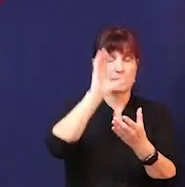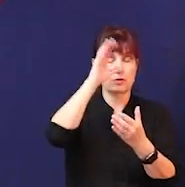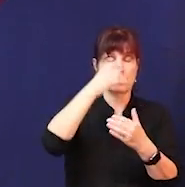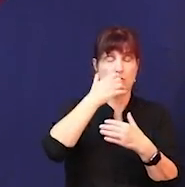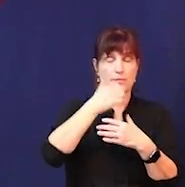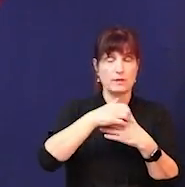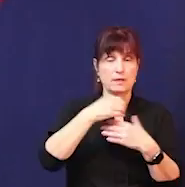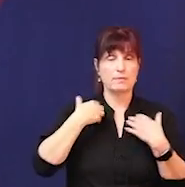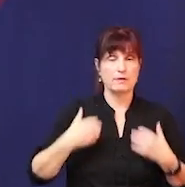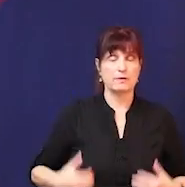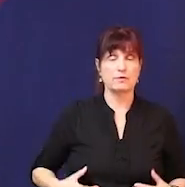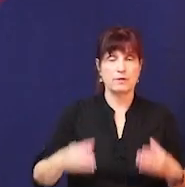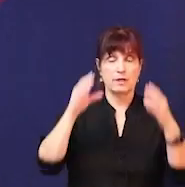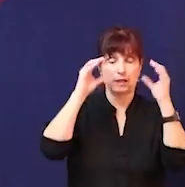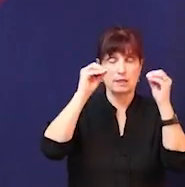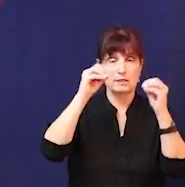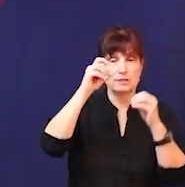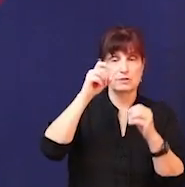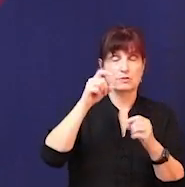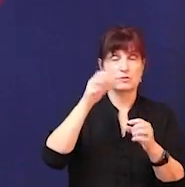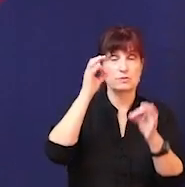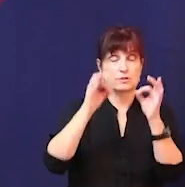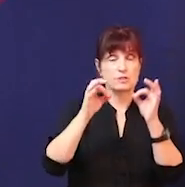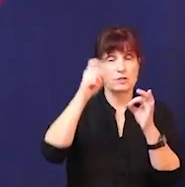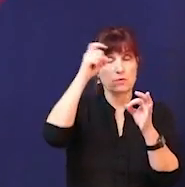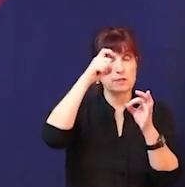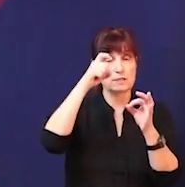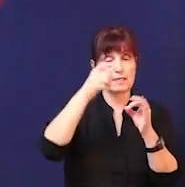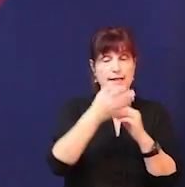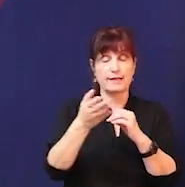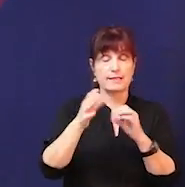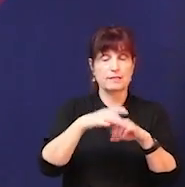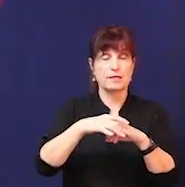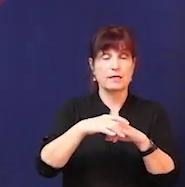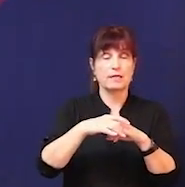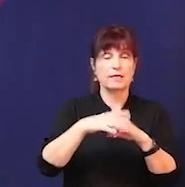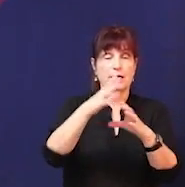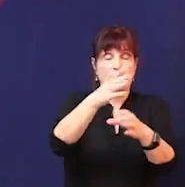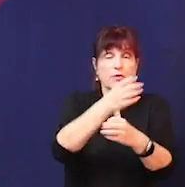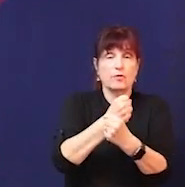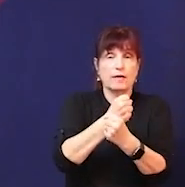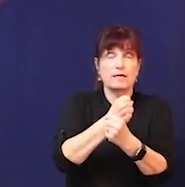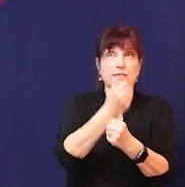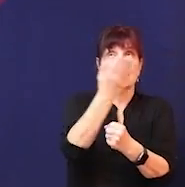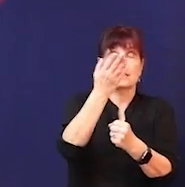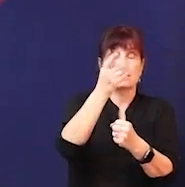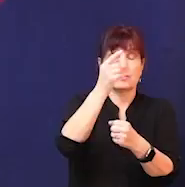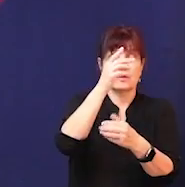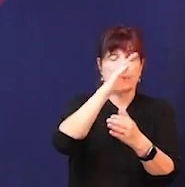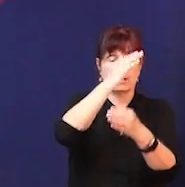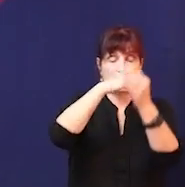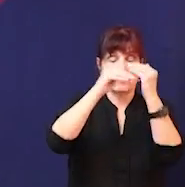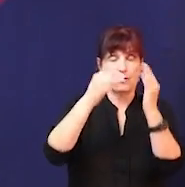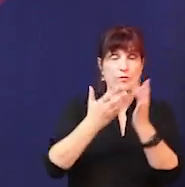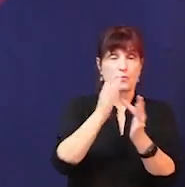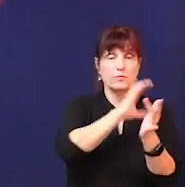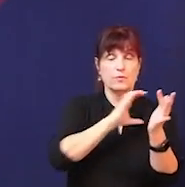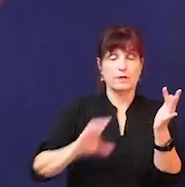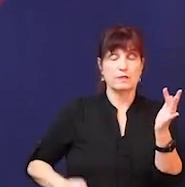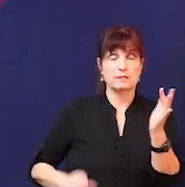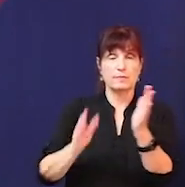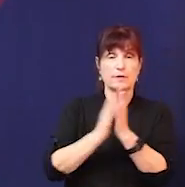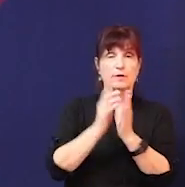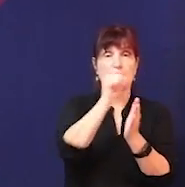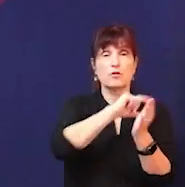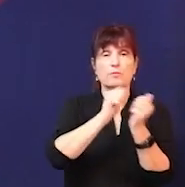teach us to judge wisely the things of earth and hold firm to the things of heaven, through Christ our Lord. Amen. The